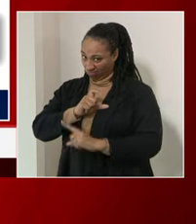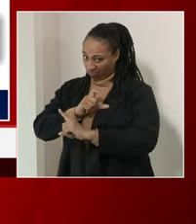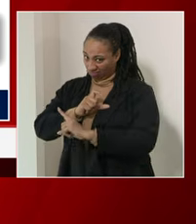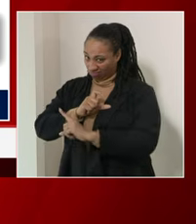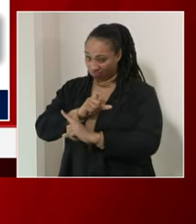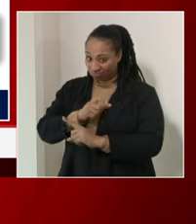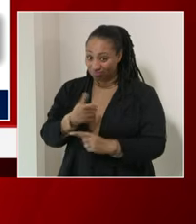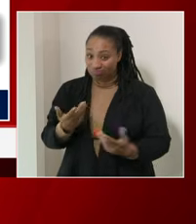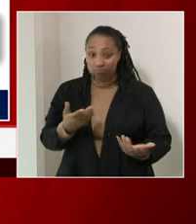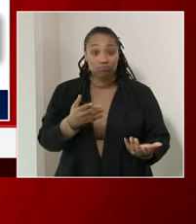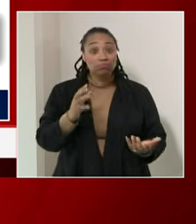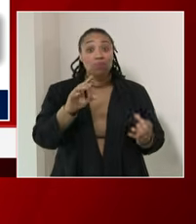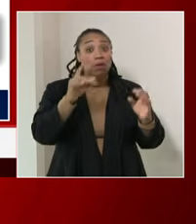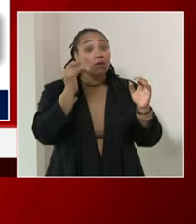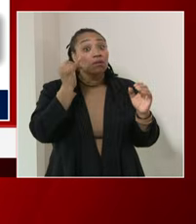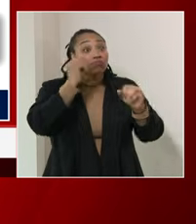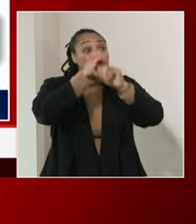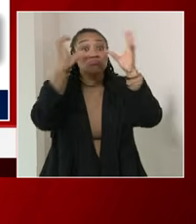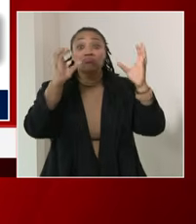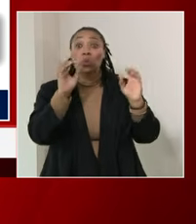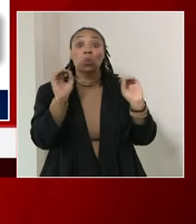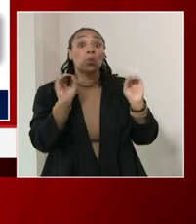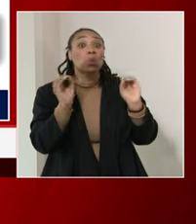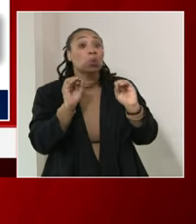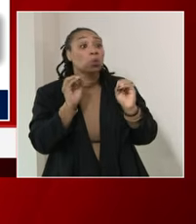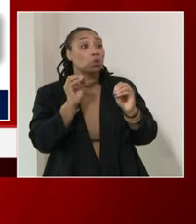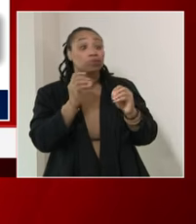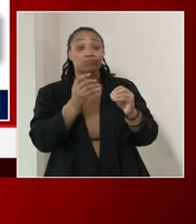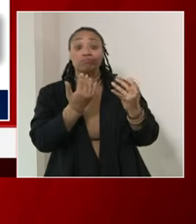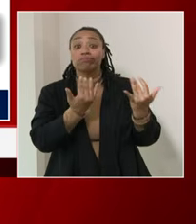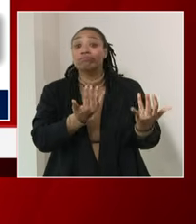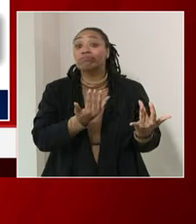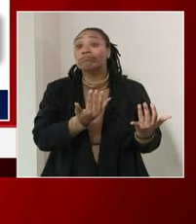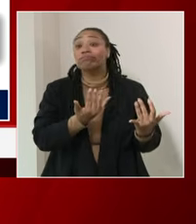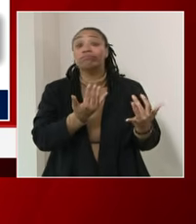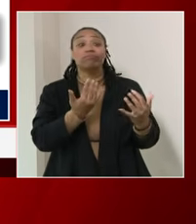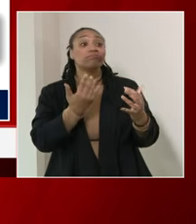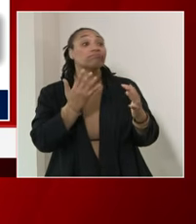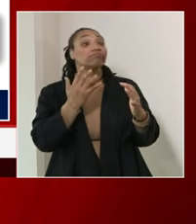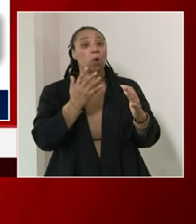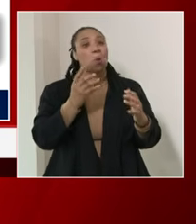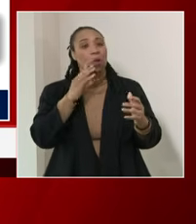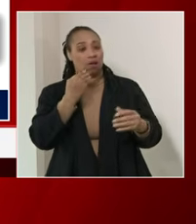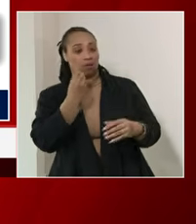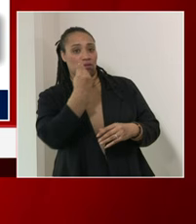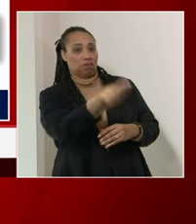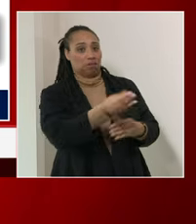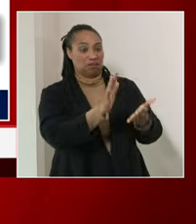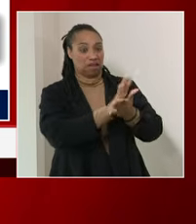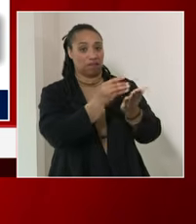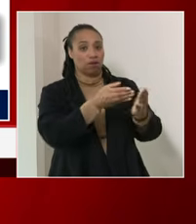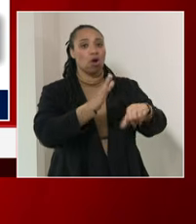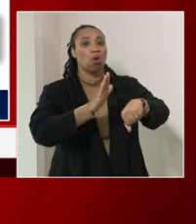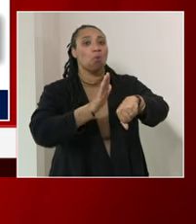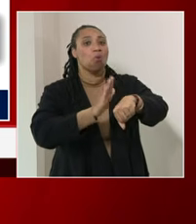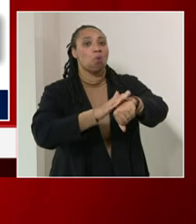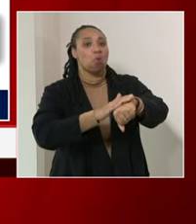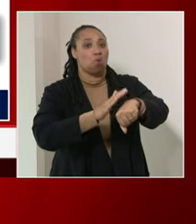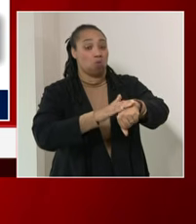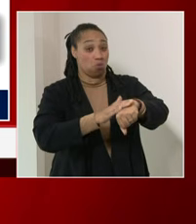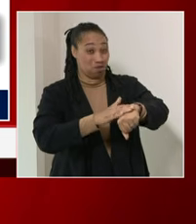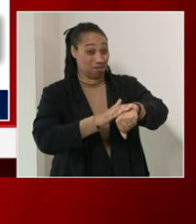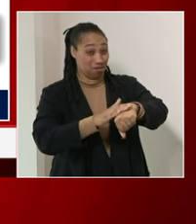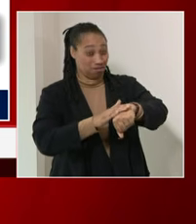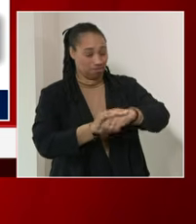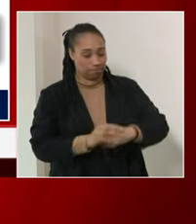on the situation and as warranted. So please, I just want to stress, please get out there, get your sidewalks cleared. The areas that we're going to